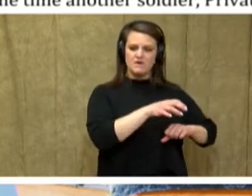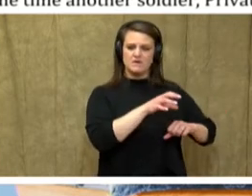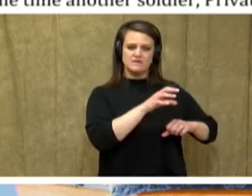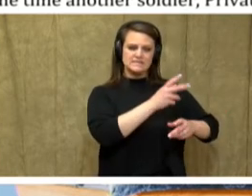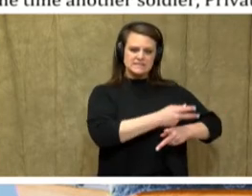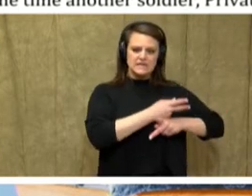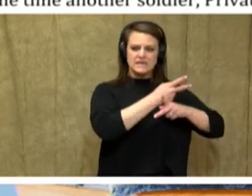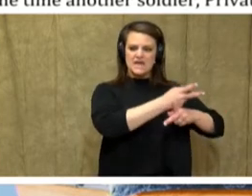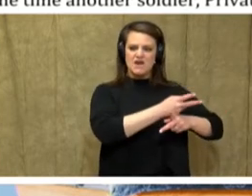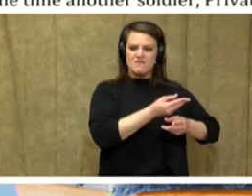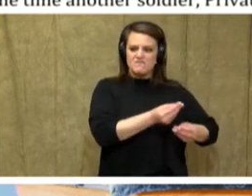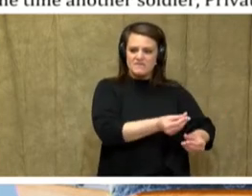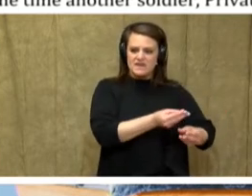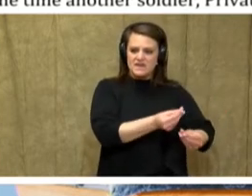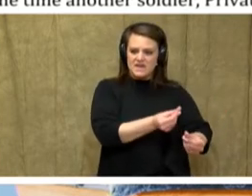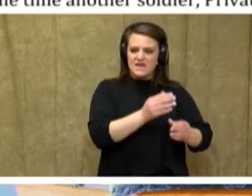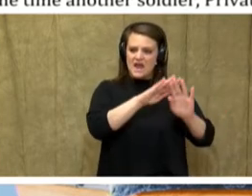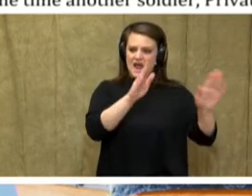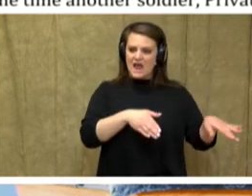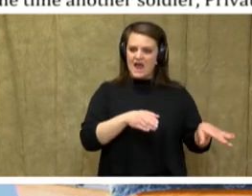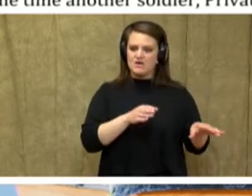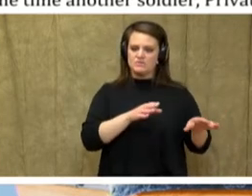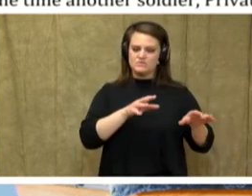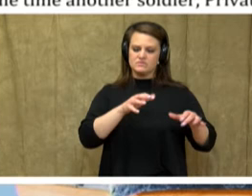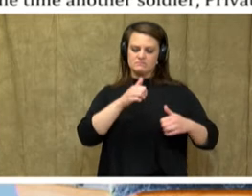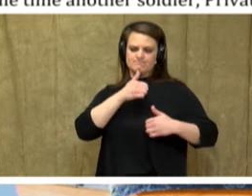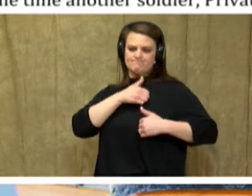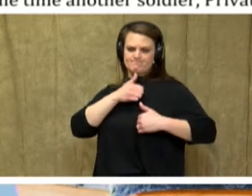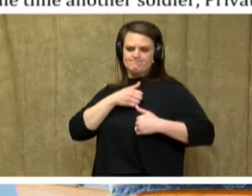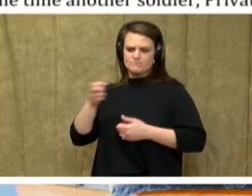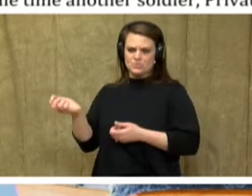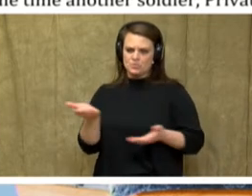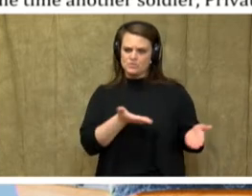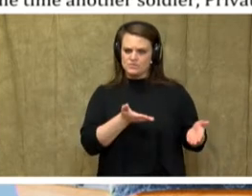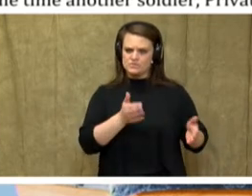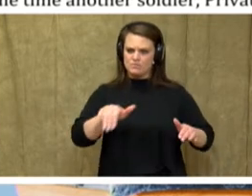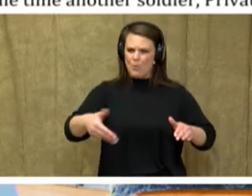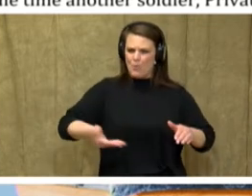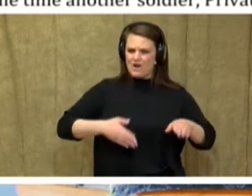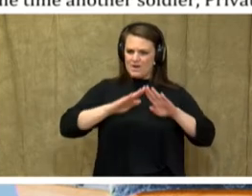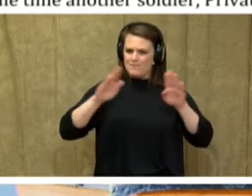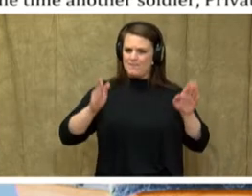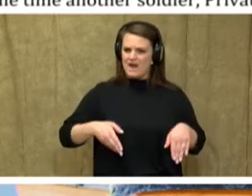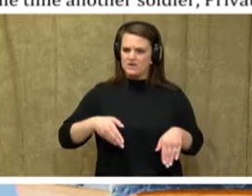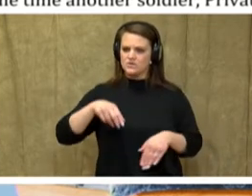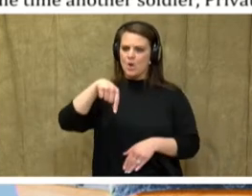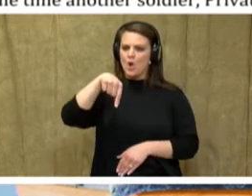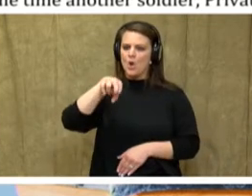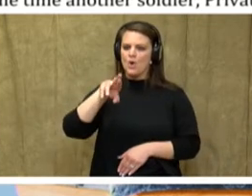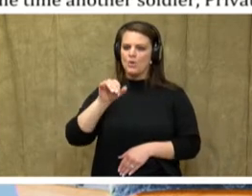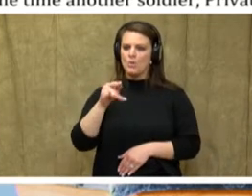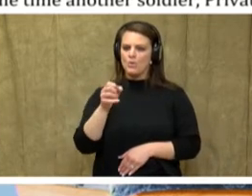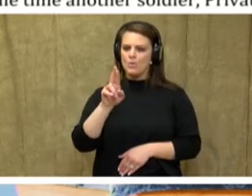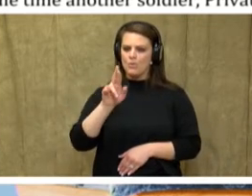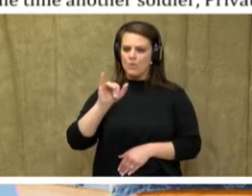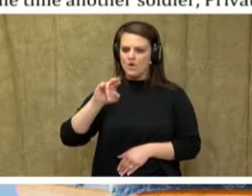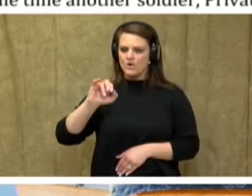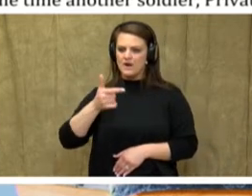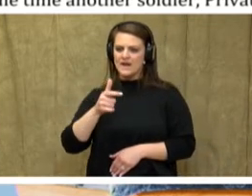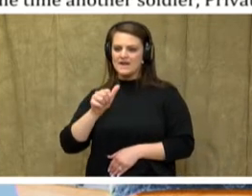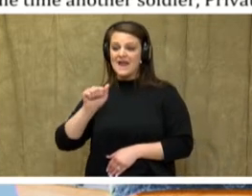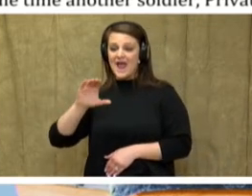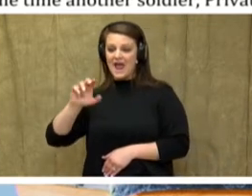for, feed, and house rowdy British soldiers. In addition to the Quartering Act, Americans were also forced to